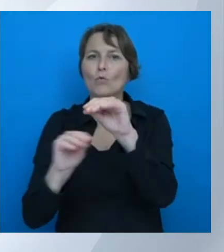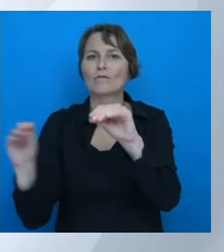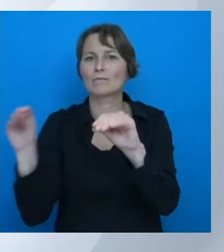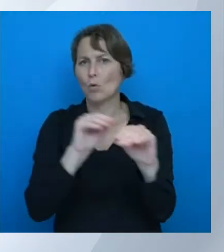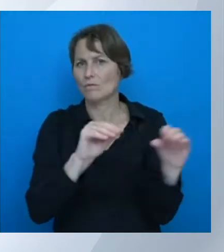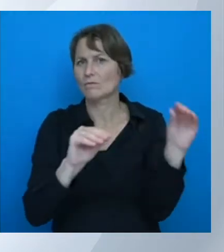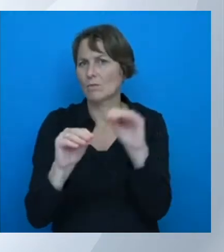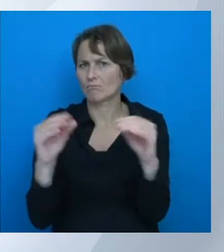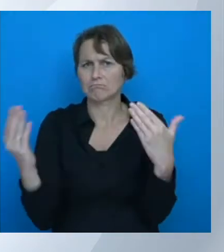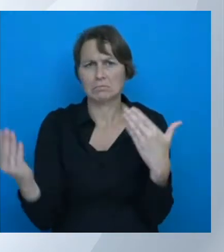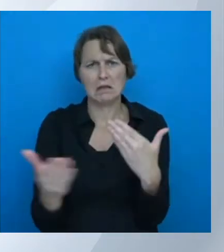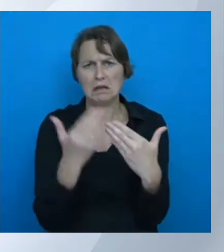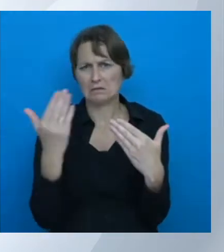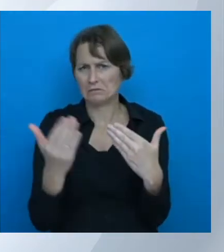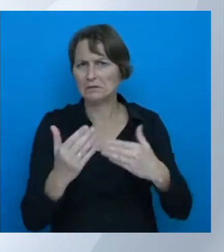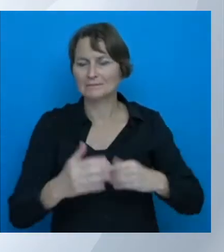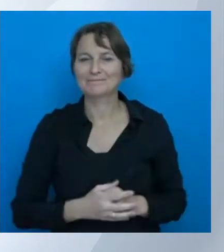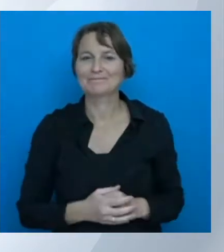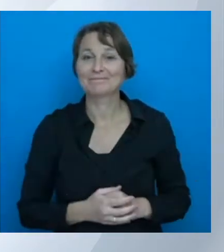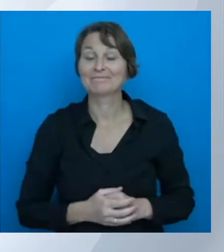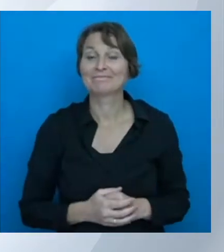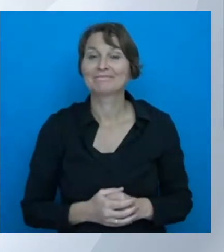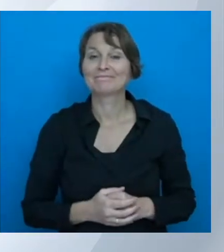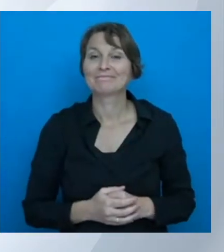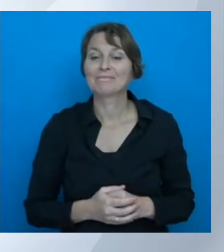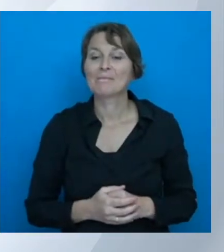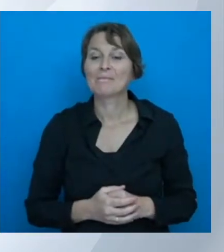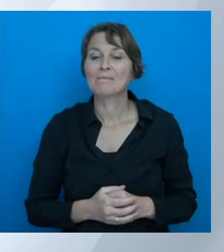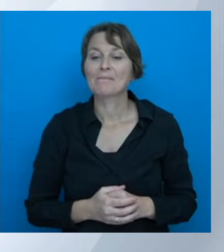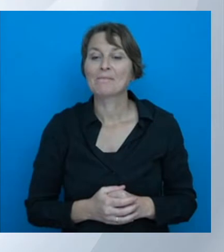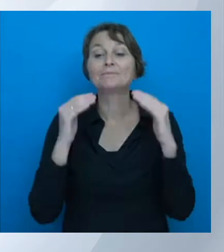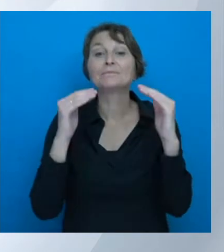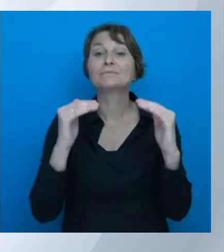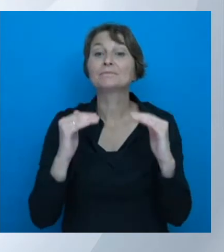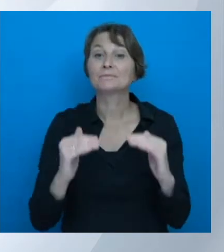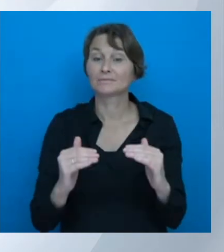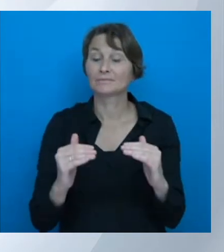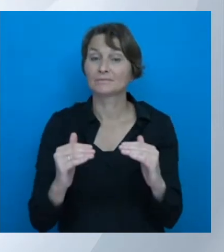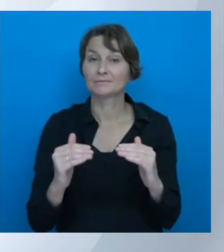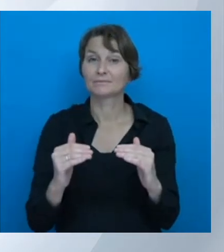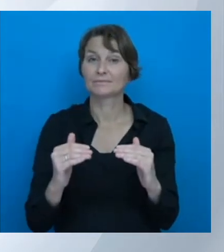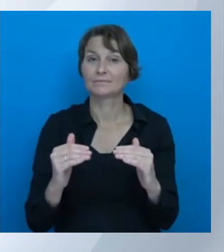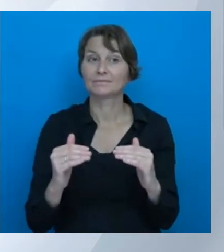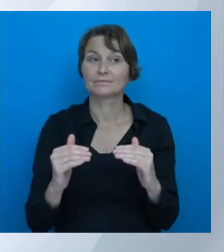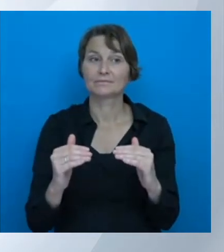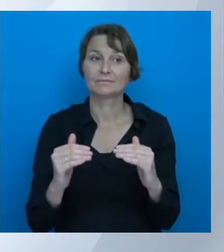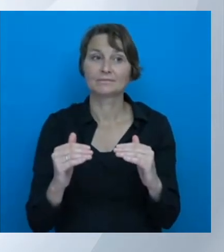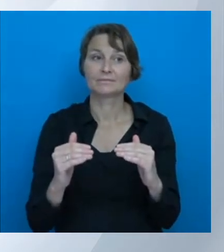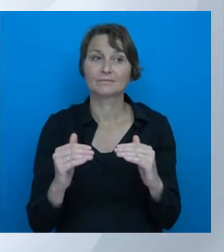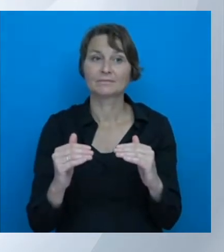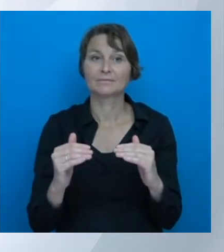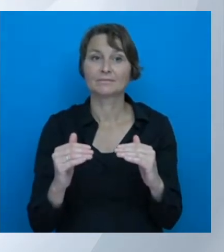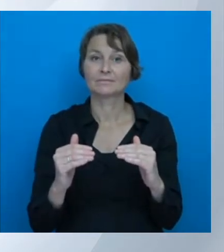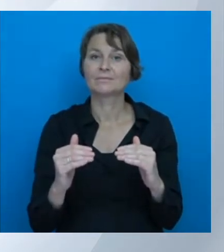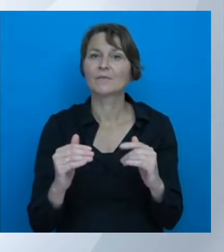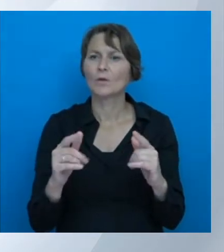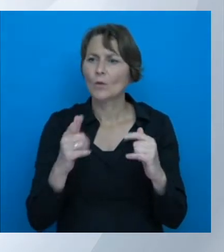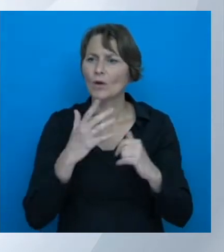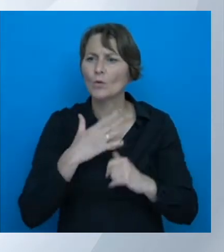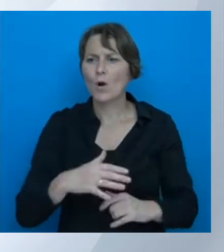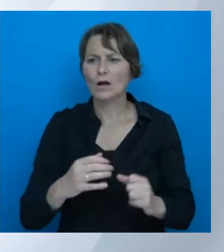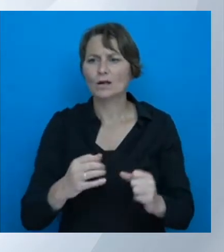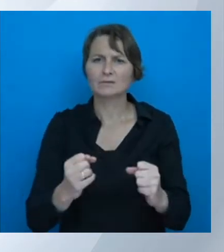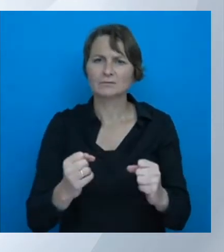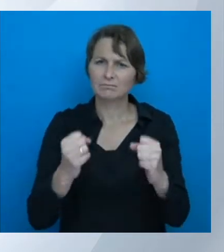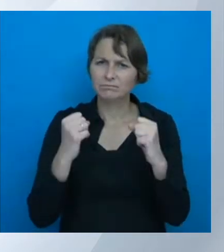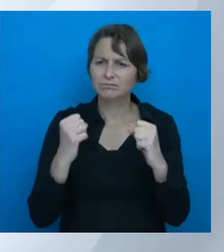Last but not the least is that we want to leverage very powerful programming models like functions,